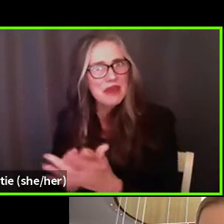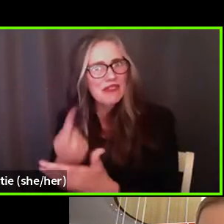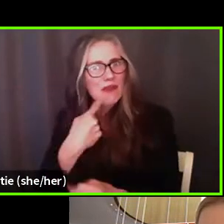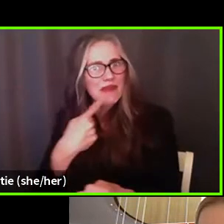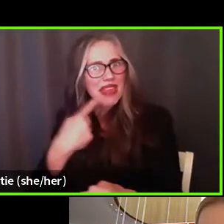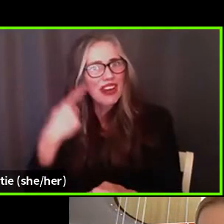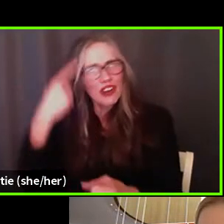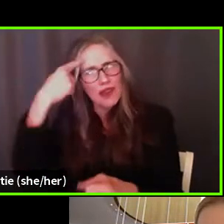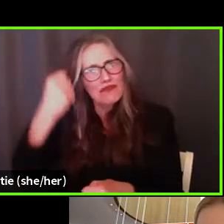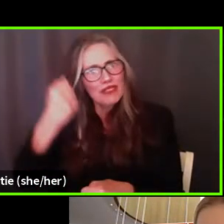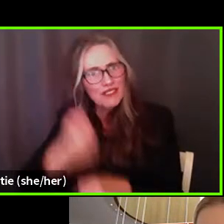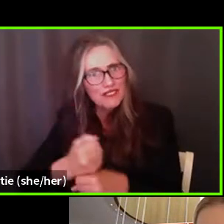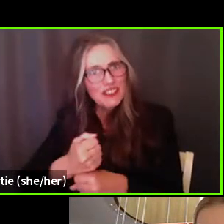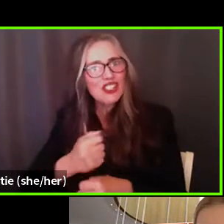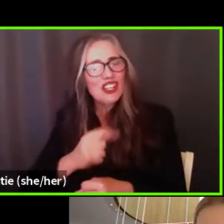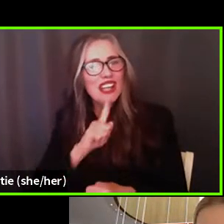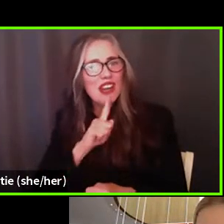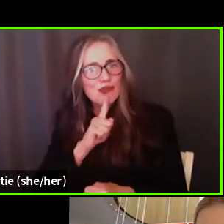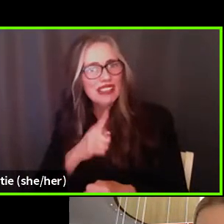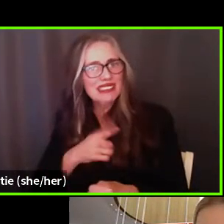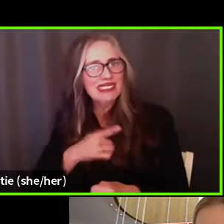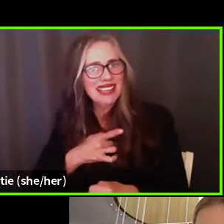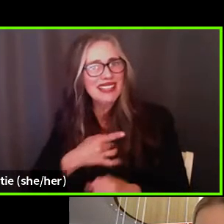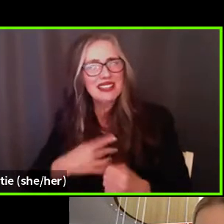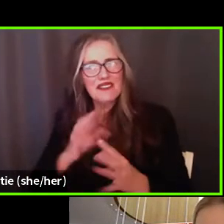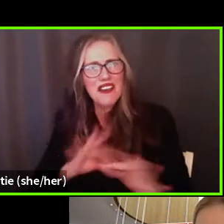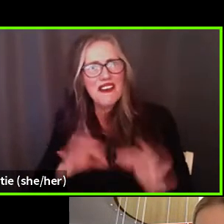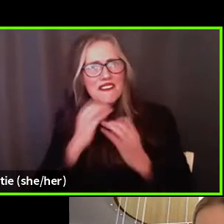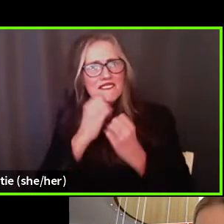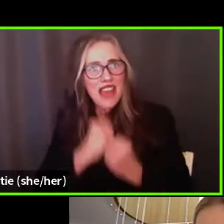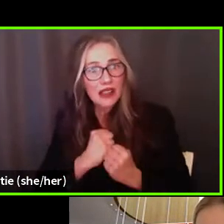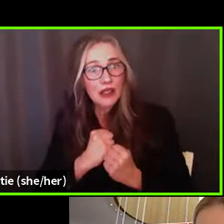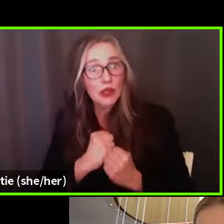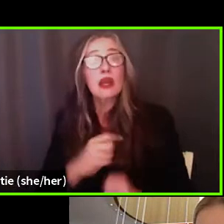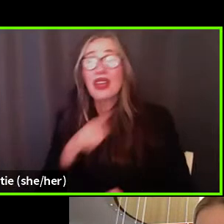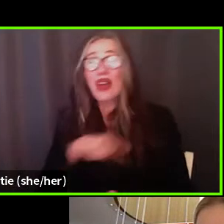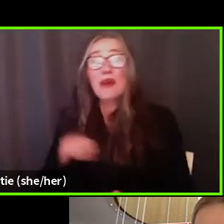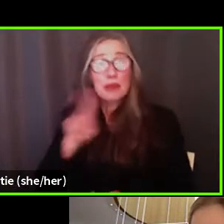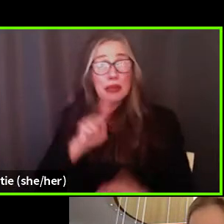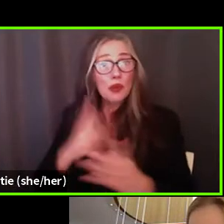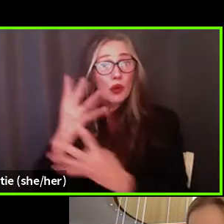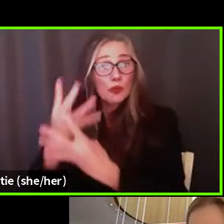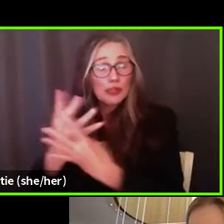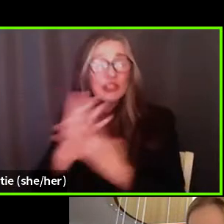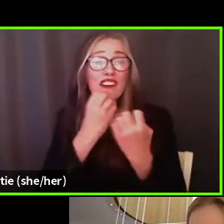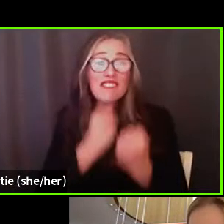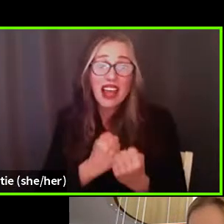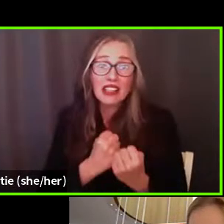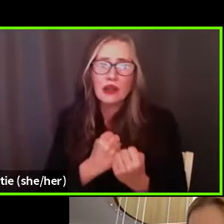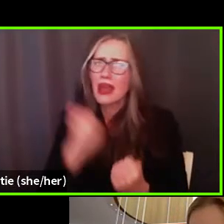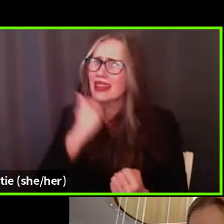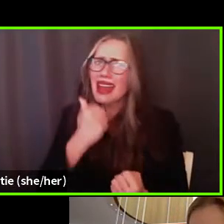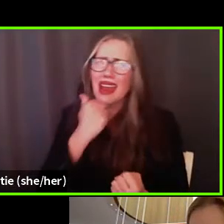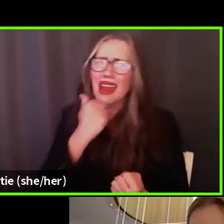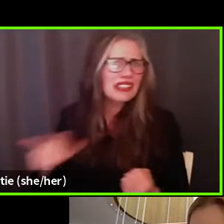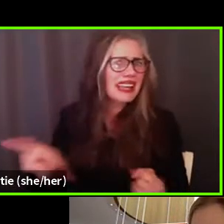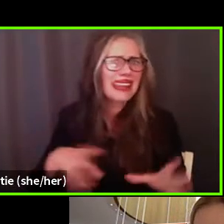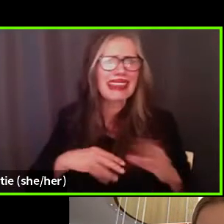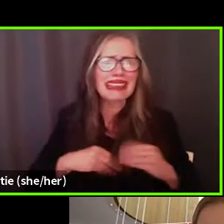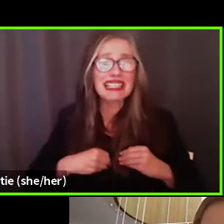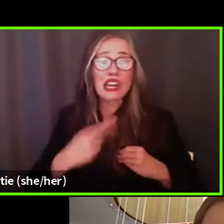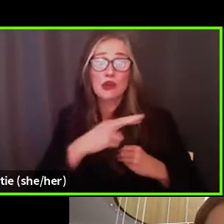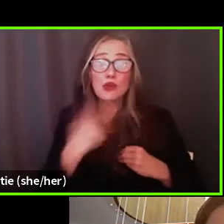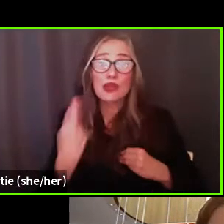powerful and i think it's important to elevate the value of incarcerated people and the risk that they take every day as they fight for